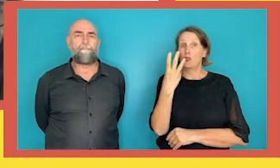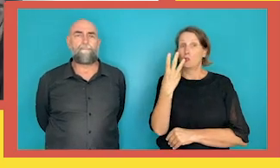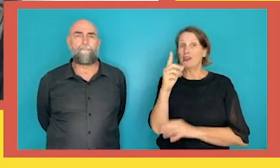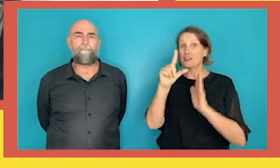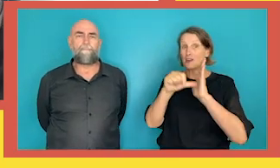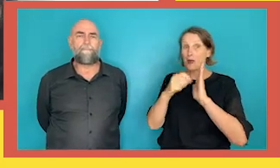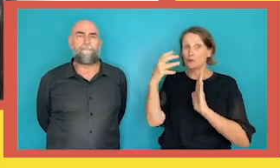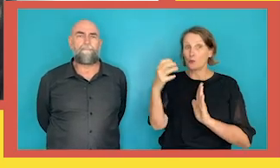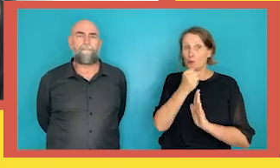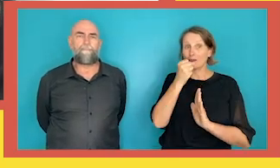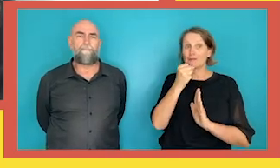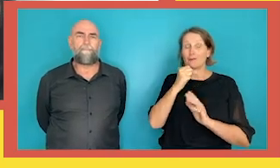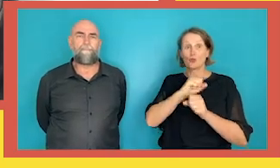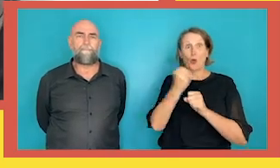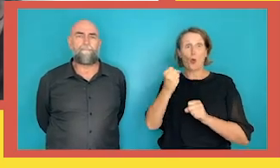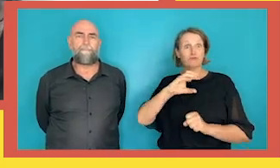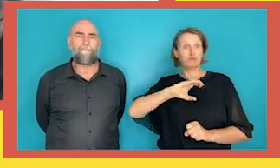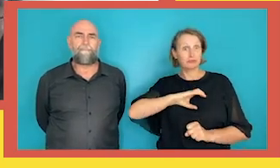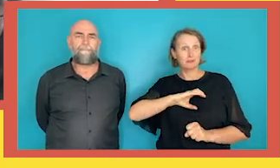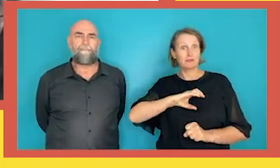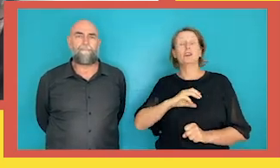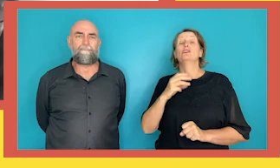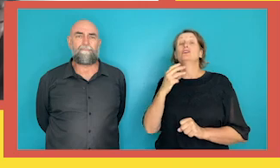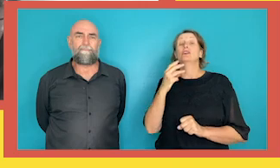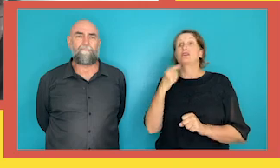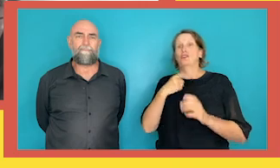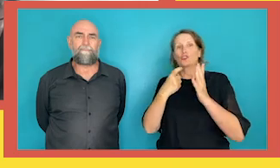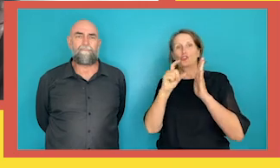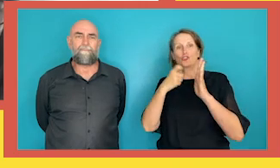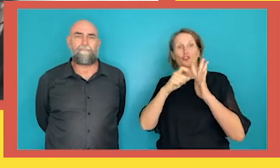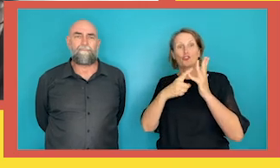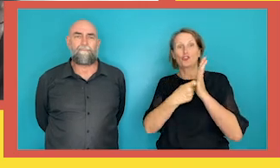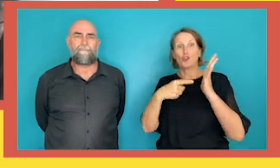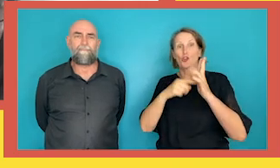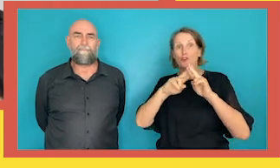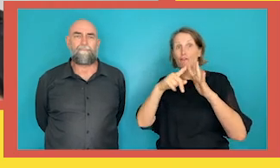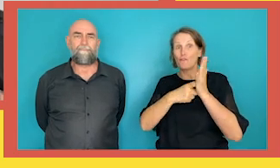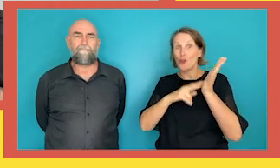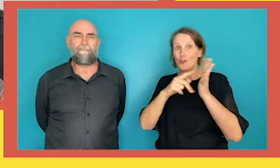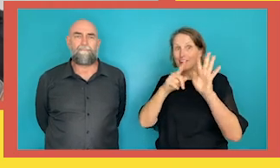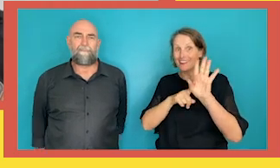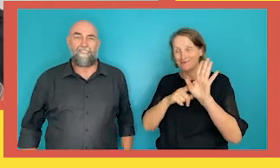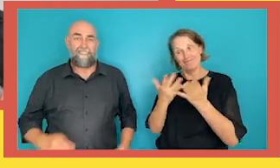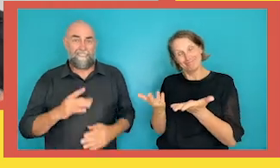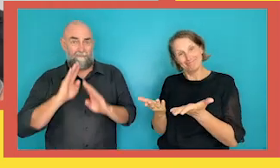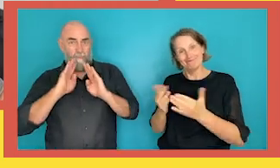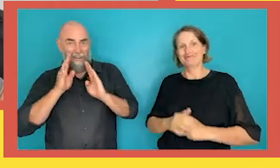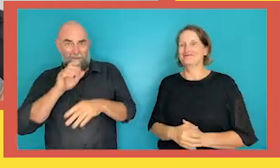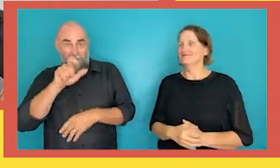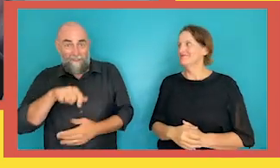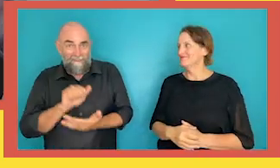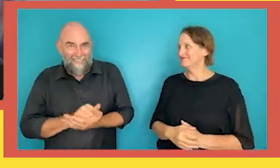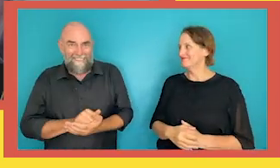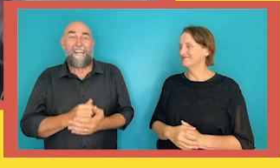gold medalist, 2-time Com Games medalist, our very own Kurt Fearnley. I was about to say, that guy sounds wonderful. 3